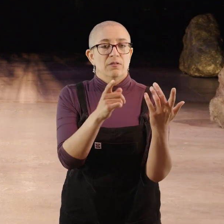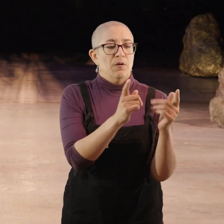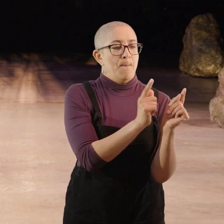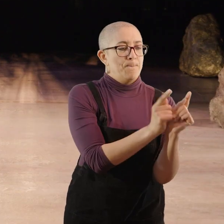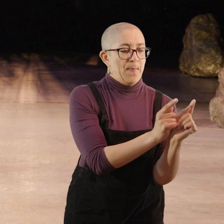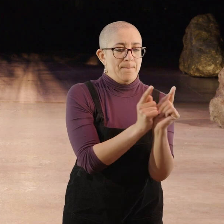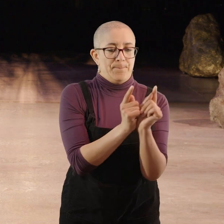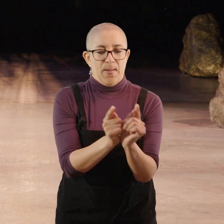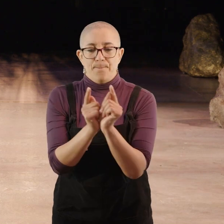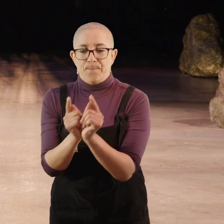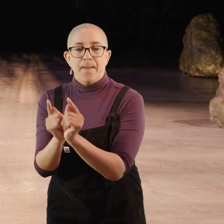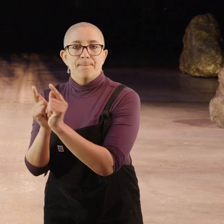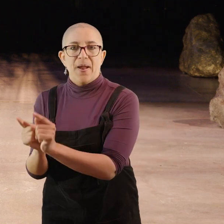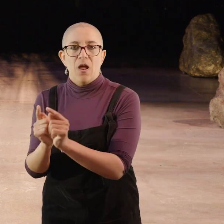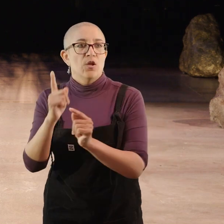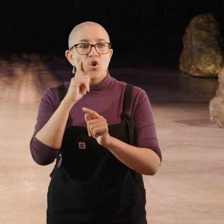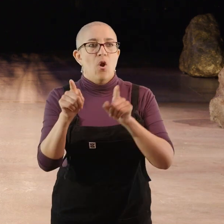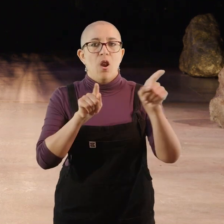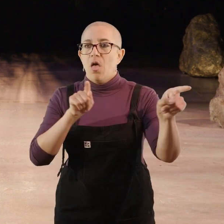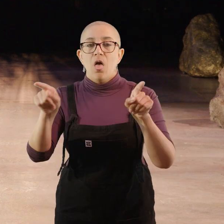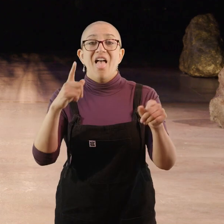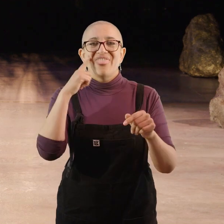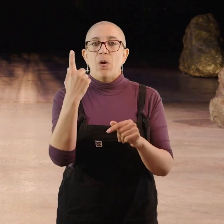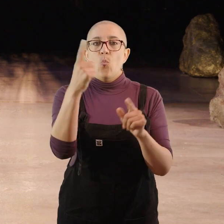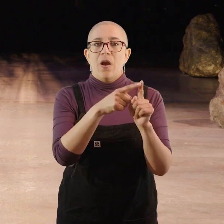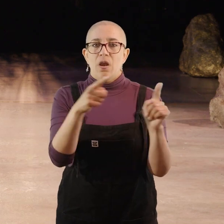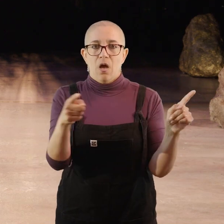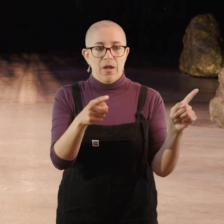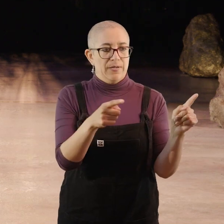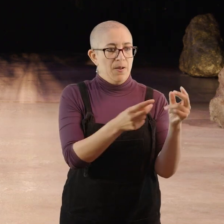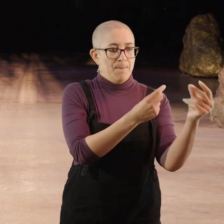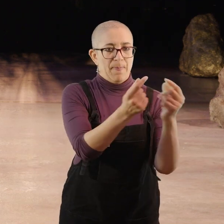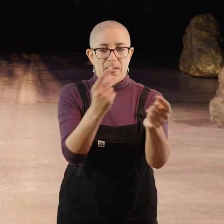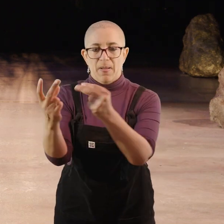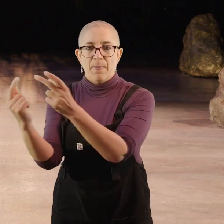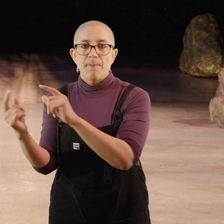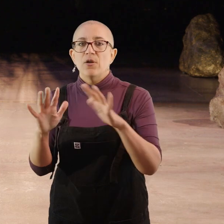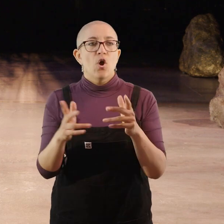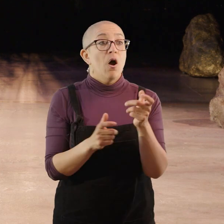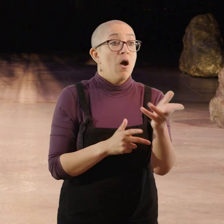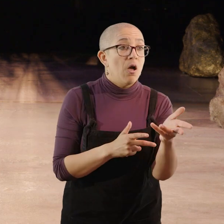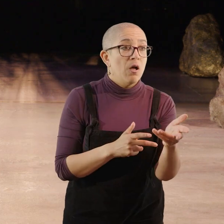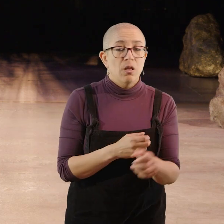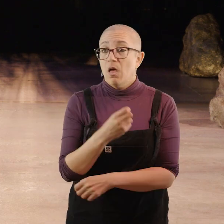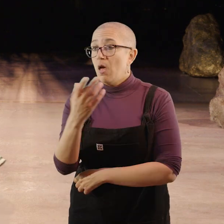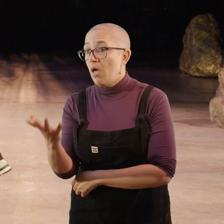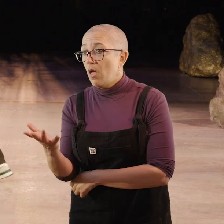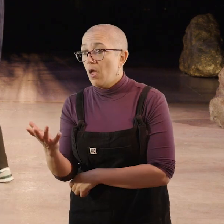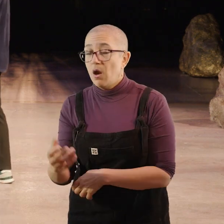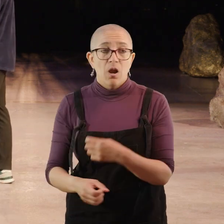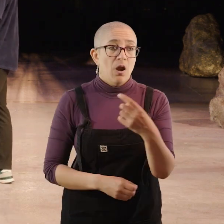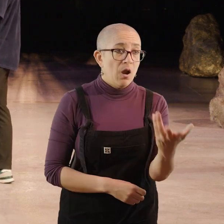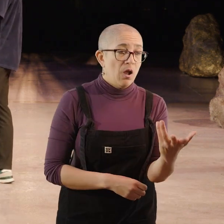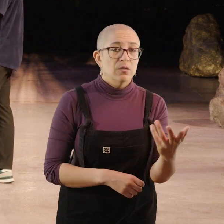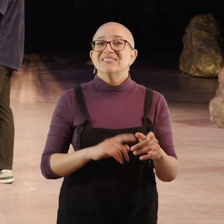as one line broken up rather than as separate lines. Give it, Great. pace across those. Yeah. Yeah, There's and a I lot of think shared lines in that Yeah.